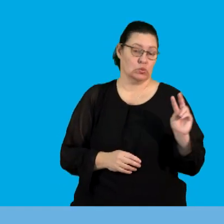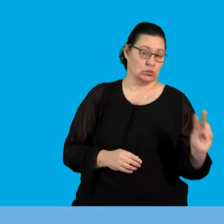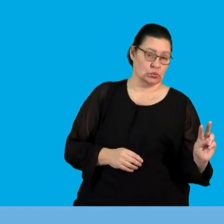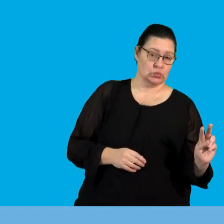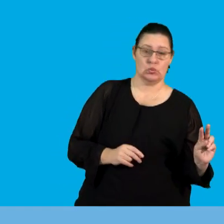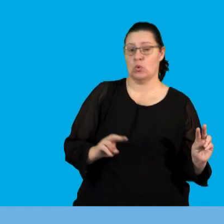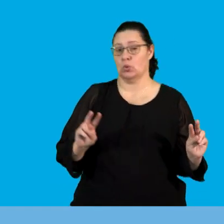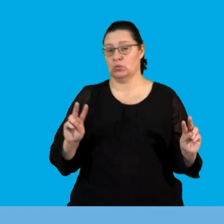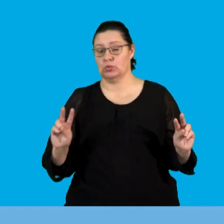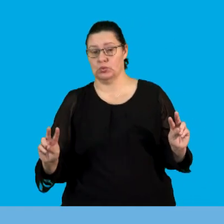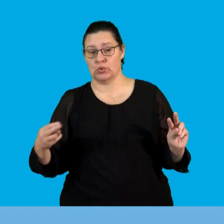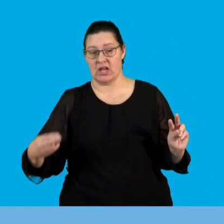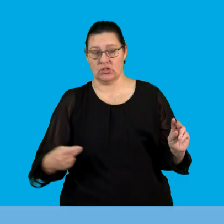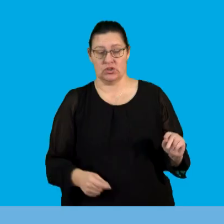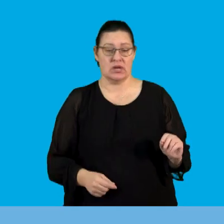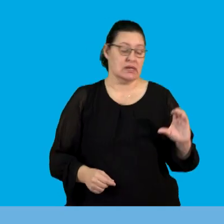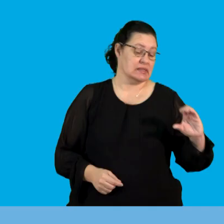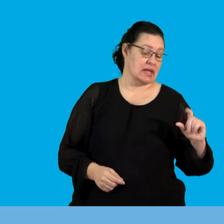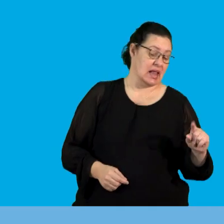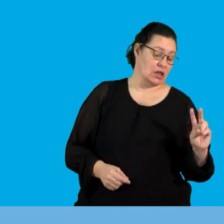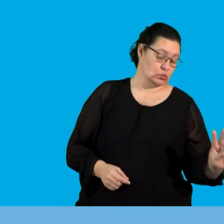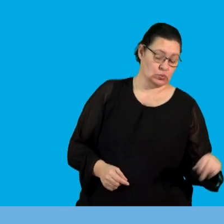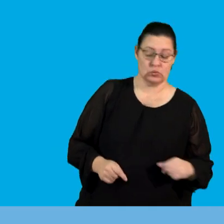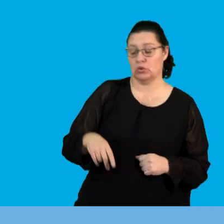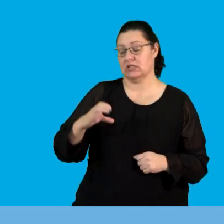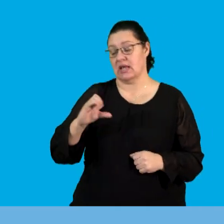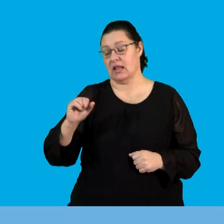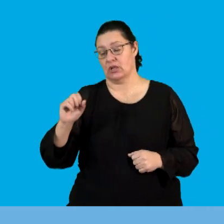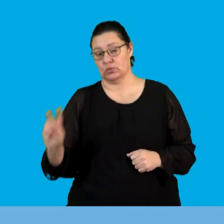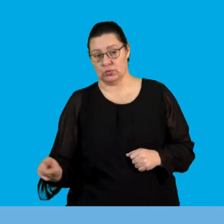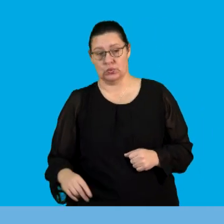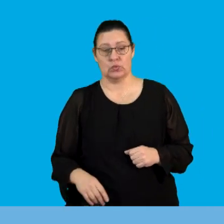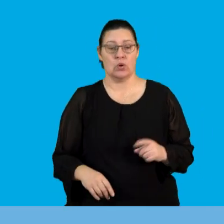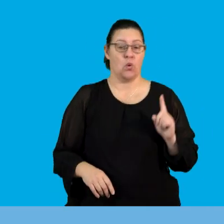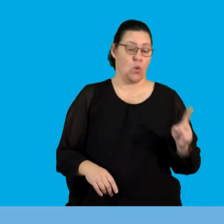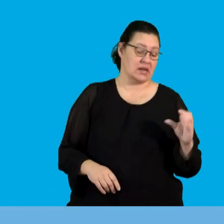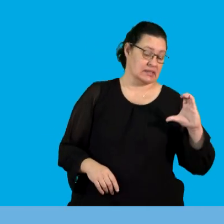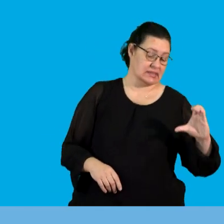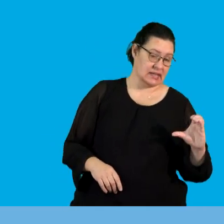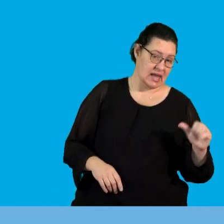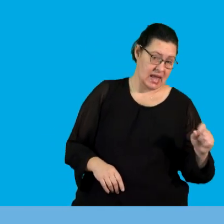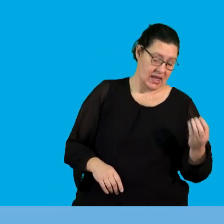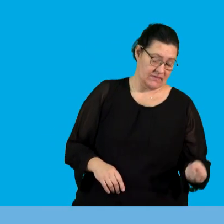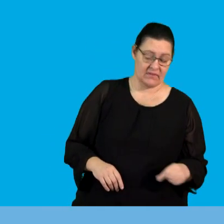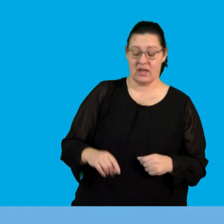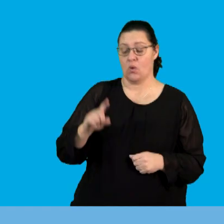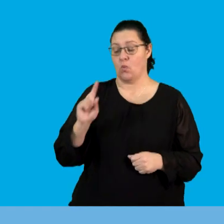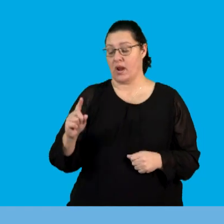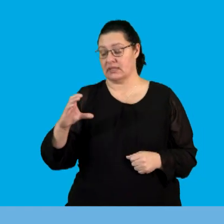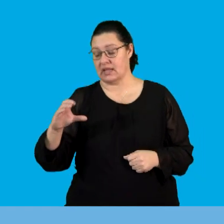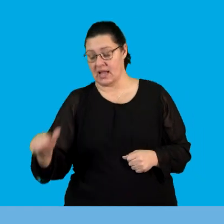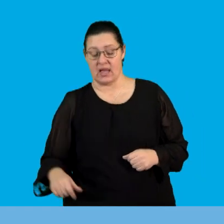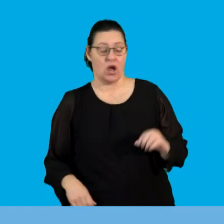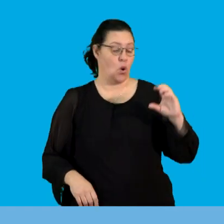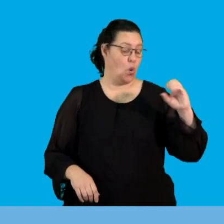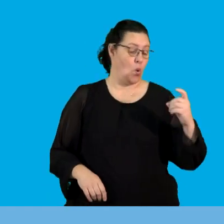2 hydrogens, 2 hydrogens. 2 chlorines, 2 chlorine there. 1 calcium, 1 calcium.